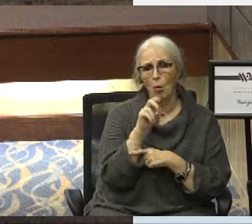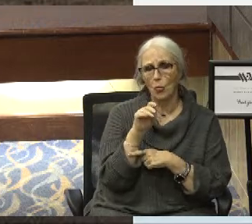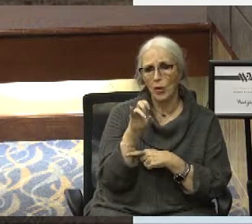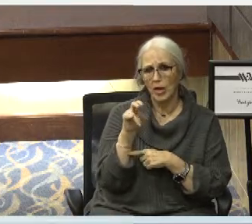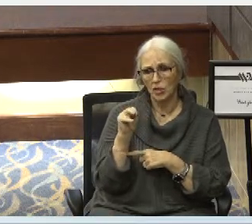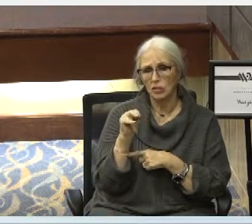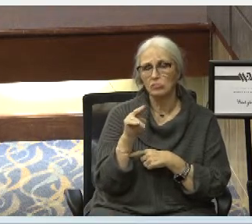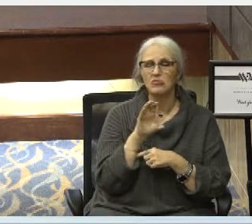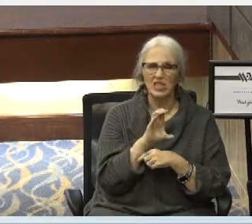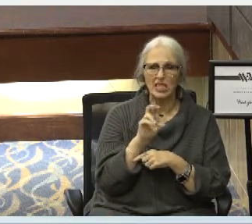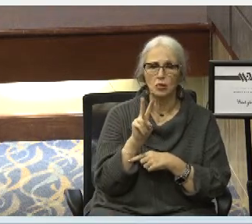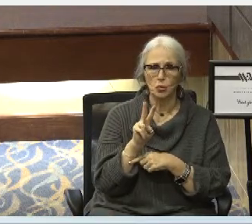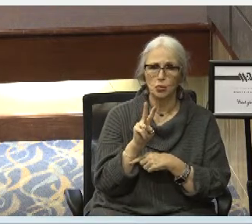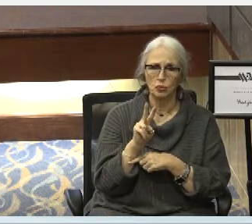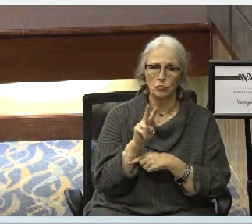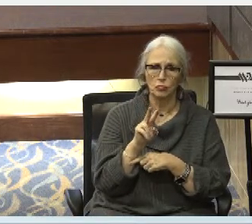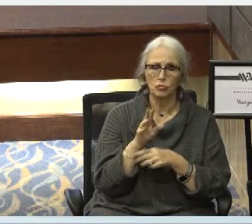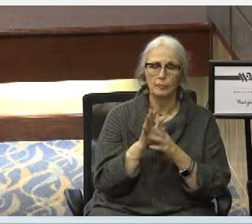C2.